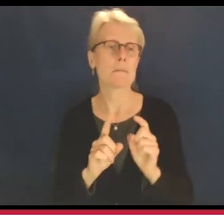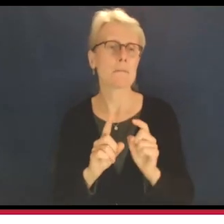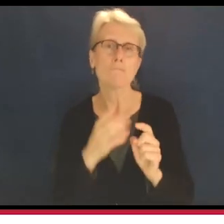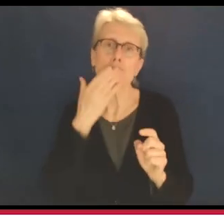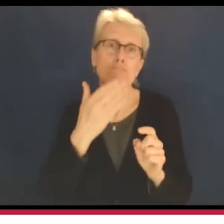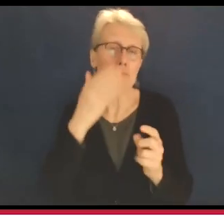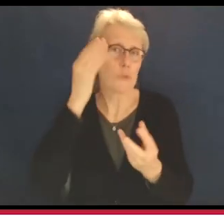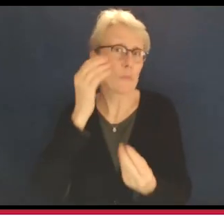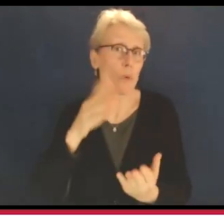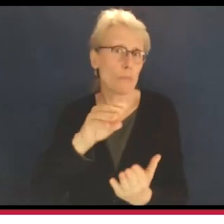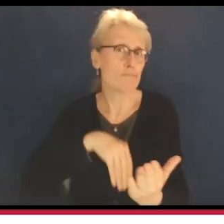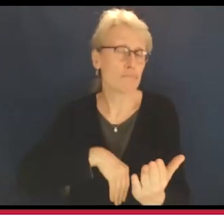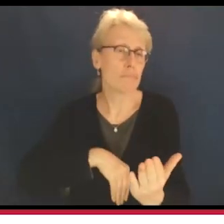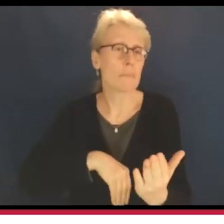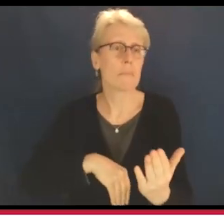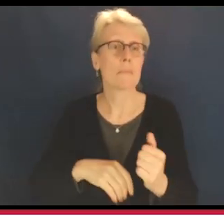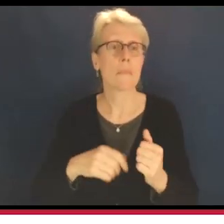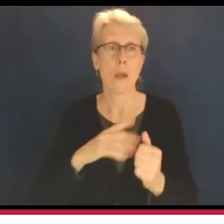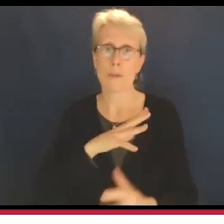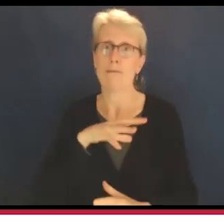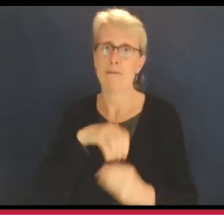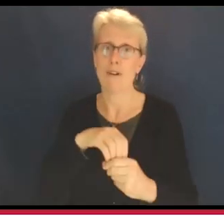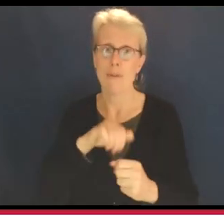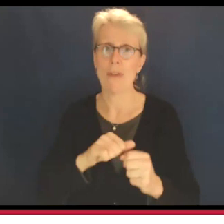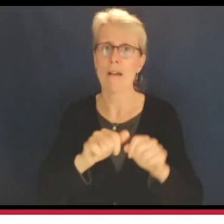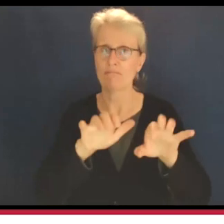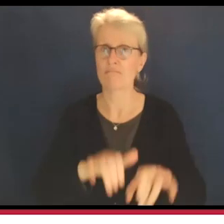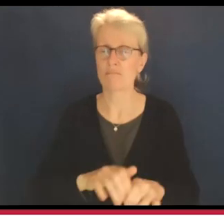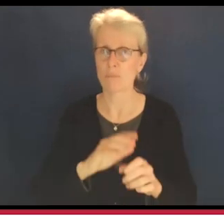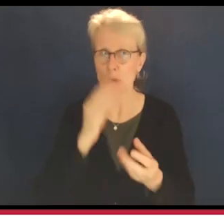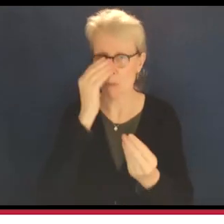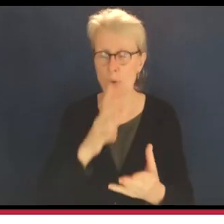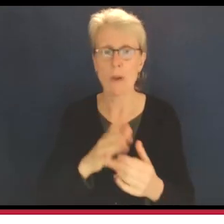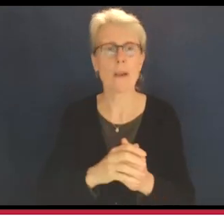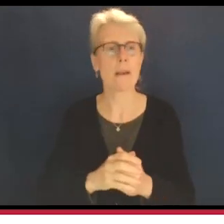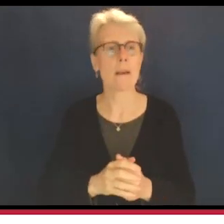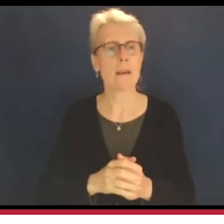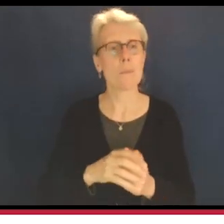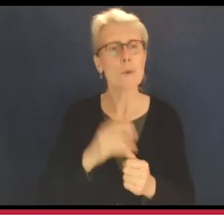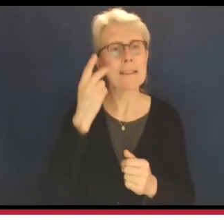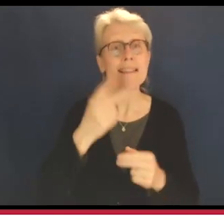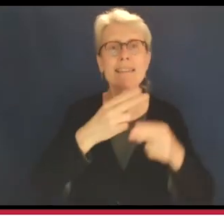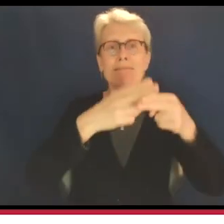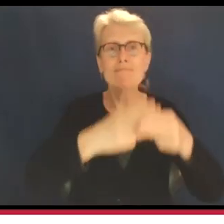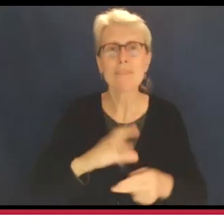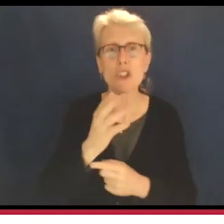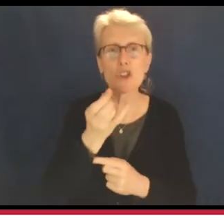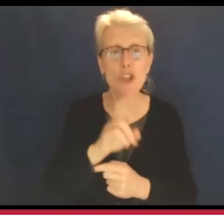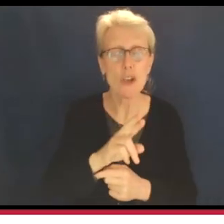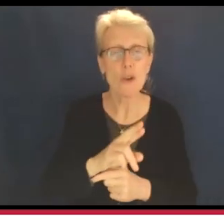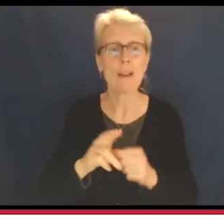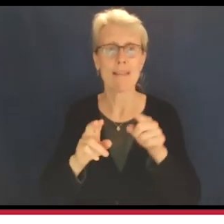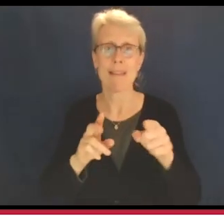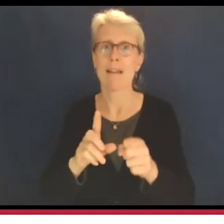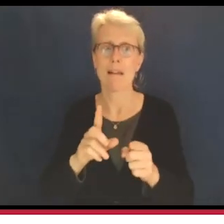good report that I had a role in, but was chaired by the individuals listed here, and came out